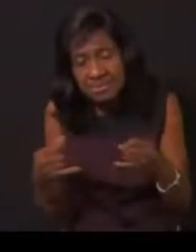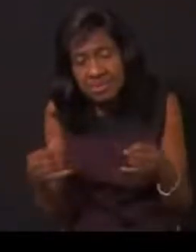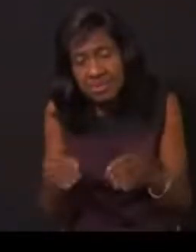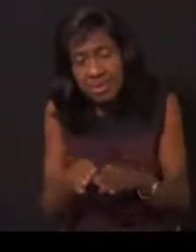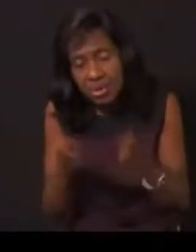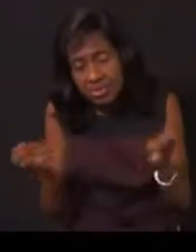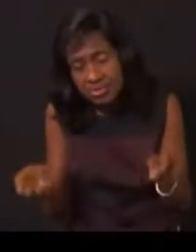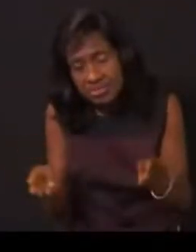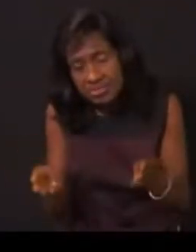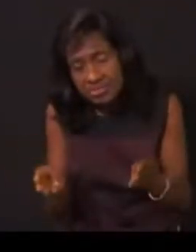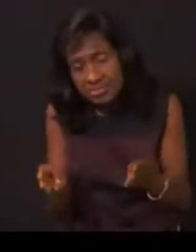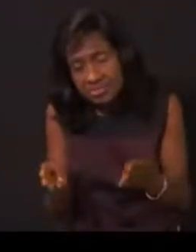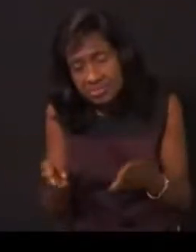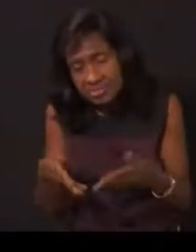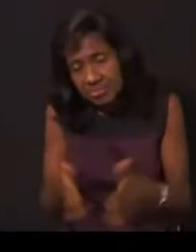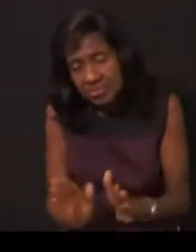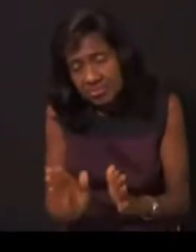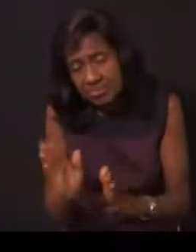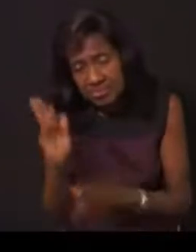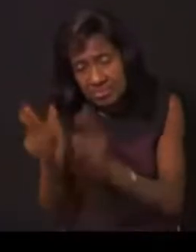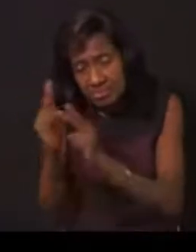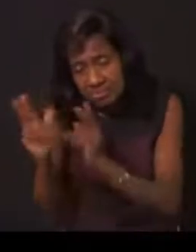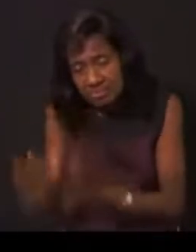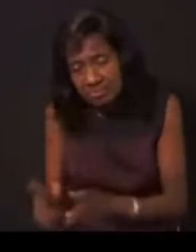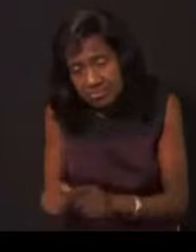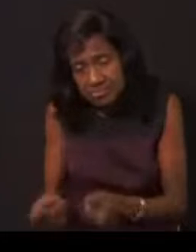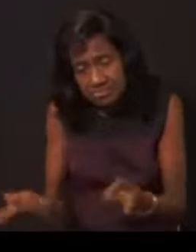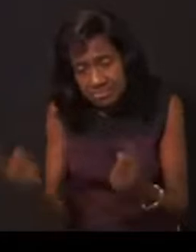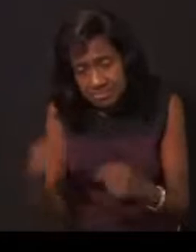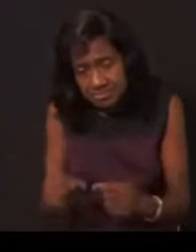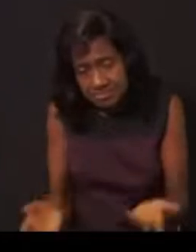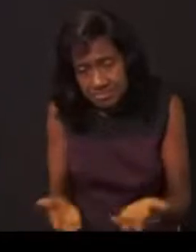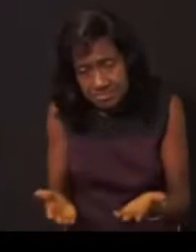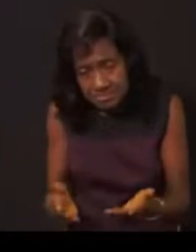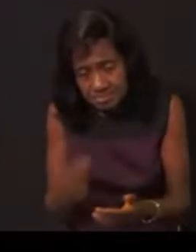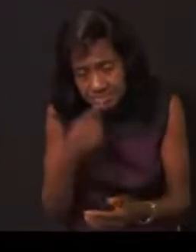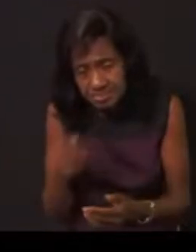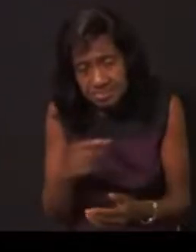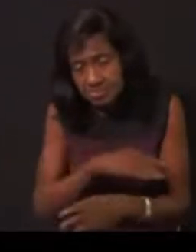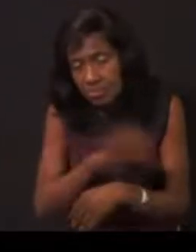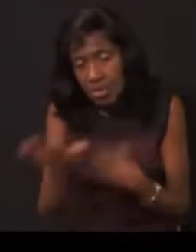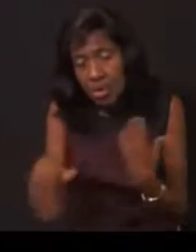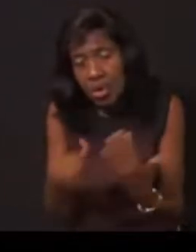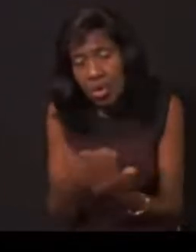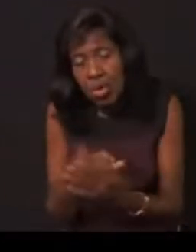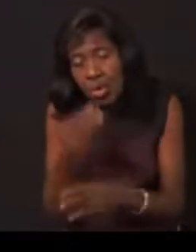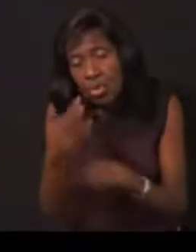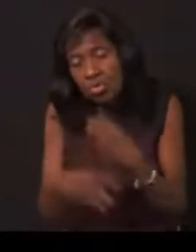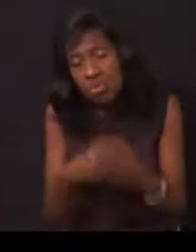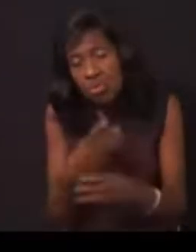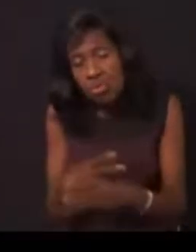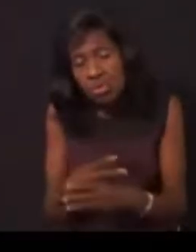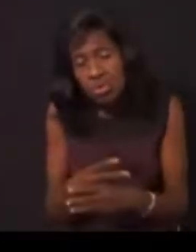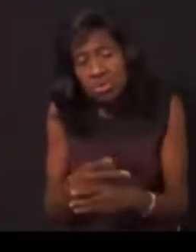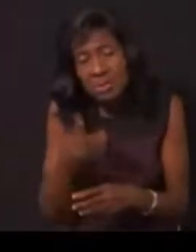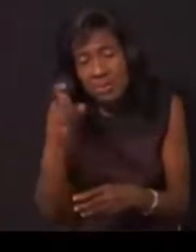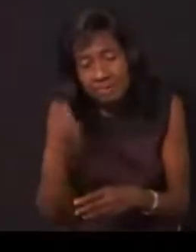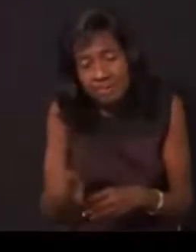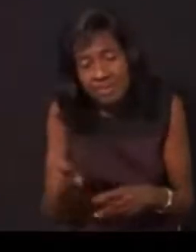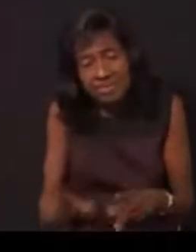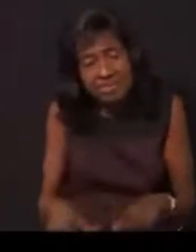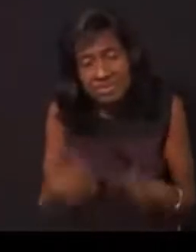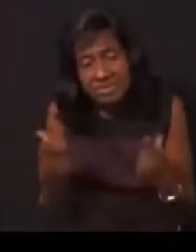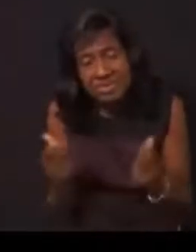being prepared to live with COVID? Well, I think the whole world has to live with COVID. It will become like flu,